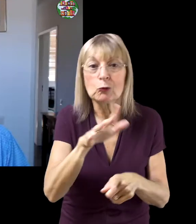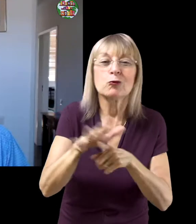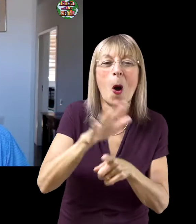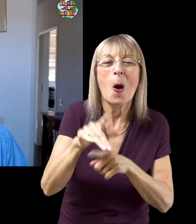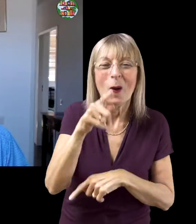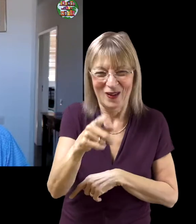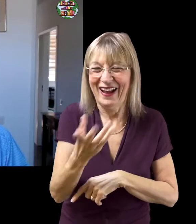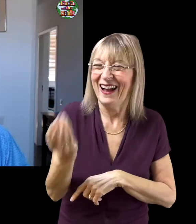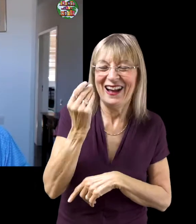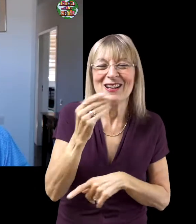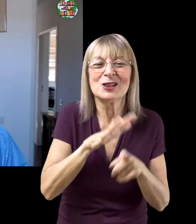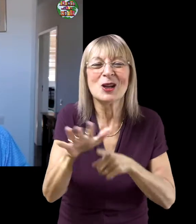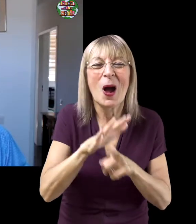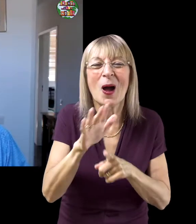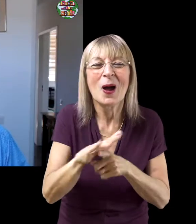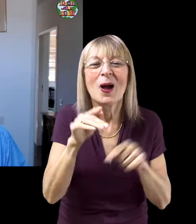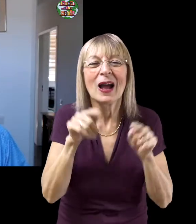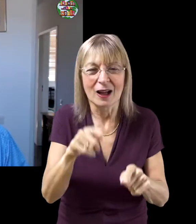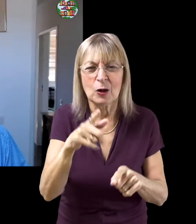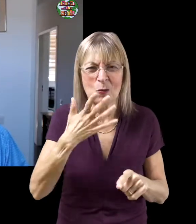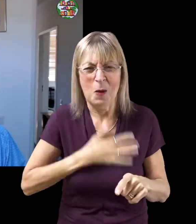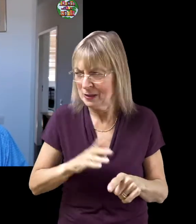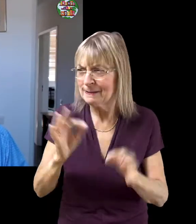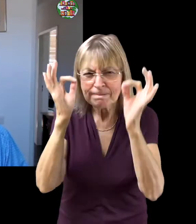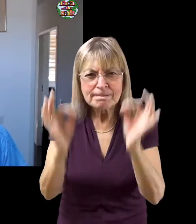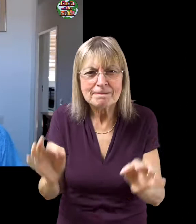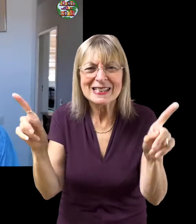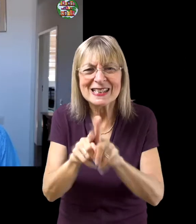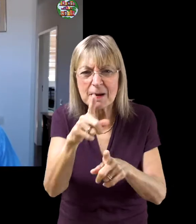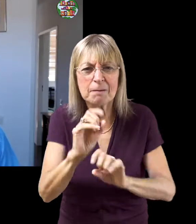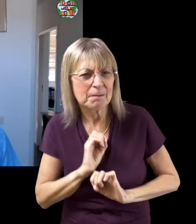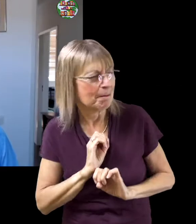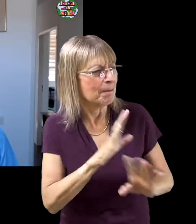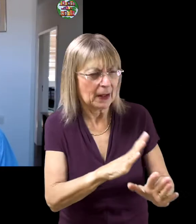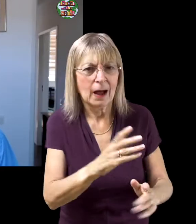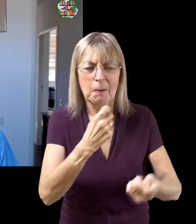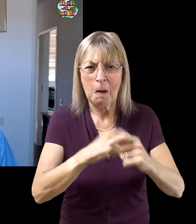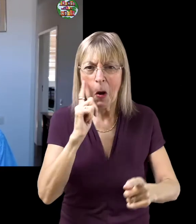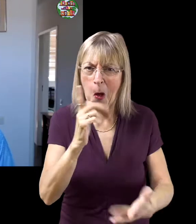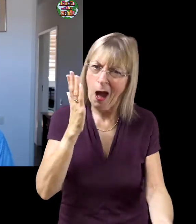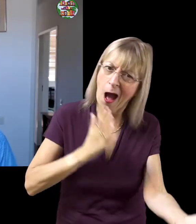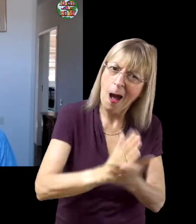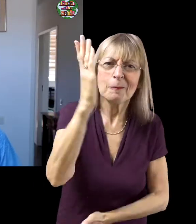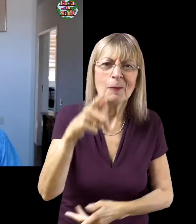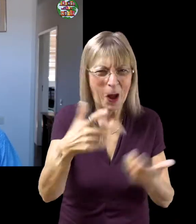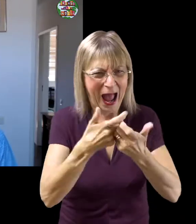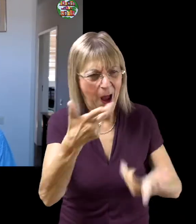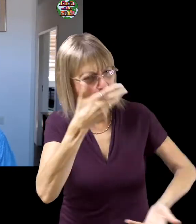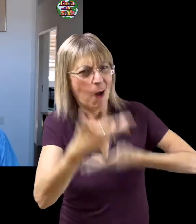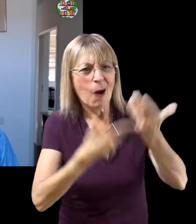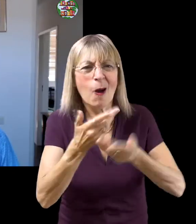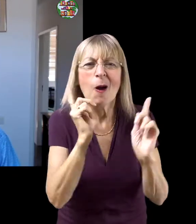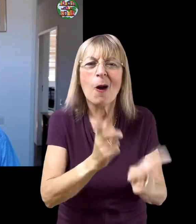like telling a joke. I mean, you can hear a joke, and then if you want to tell it to someone else, you have to make it come to life in the way